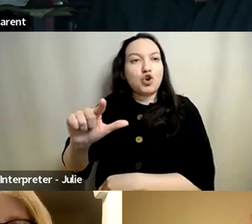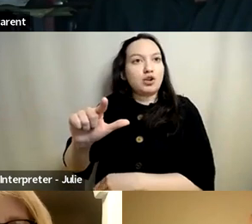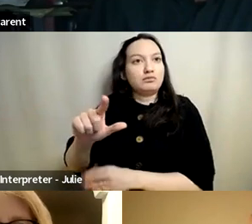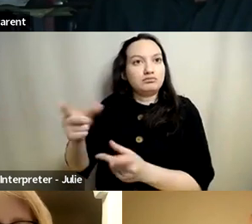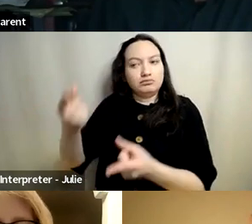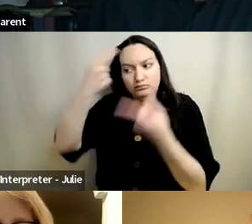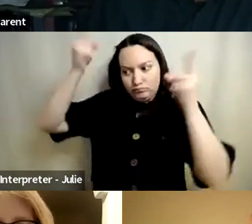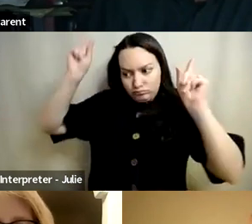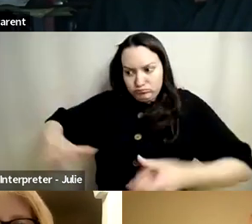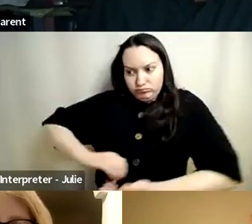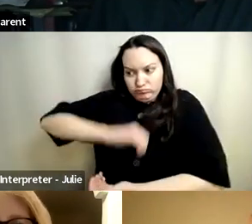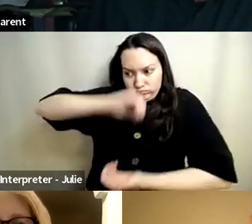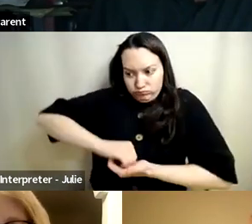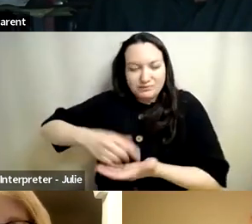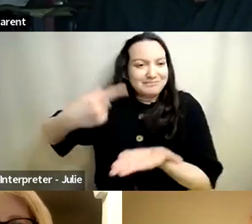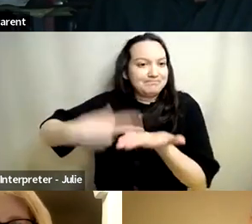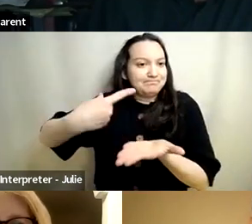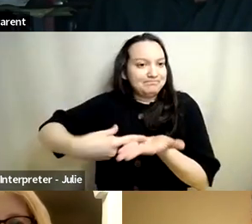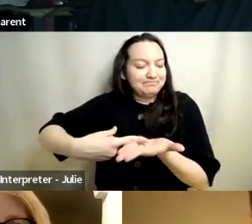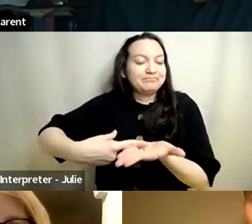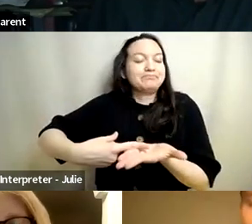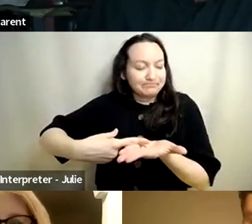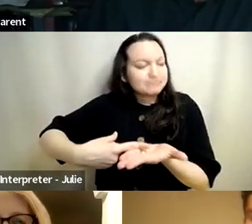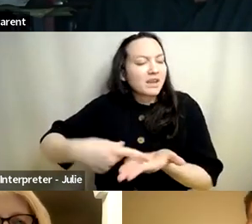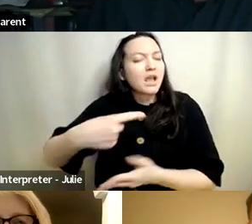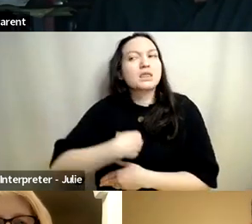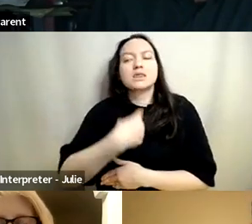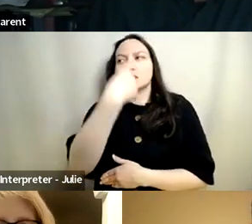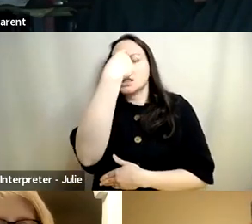those collaborative discussions. So I think that